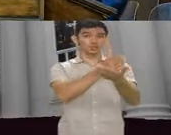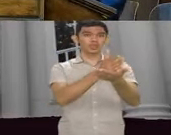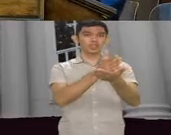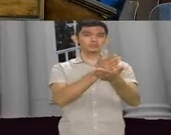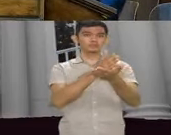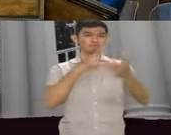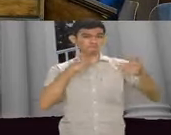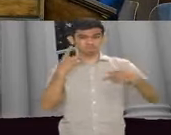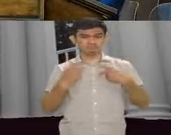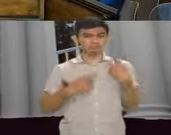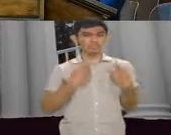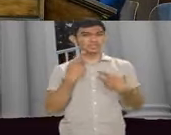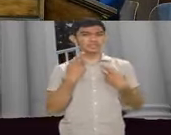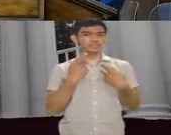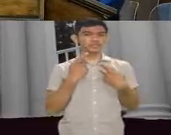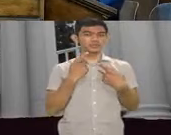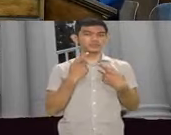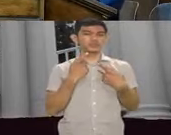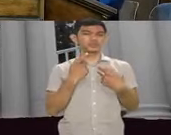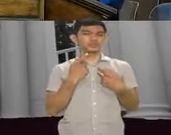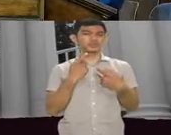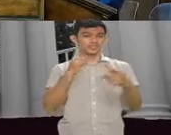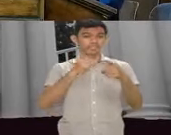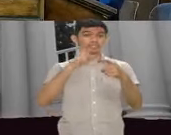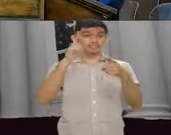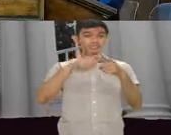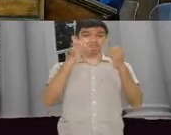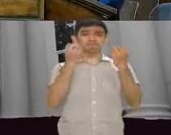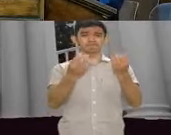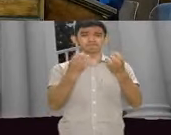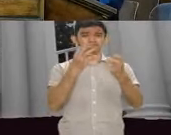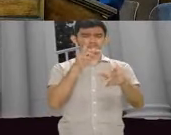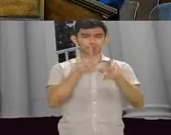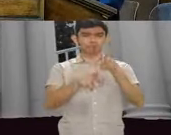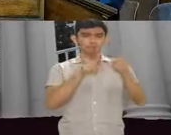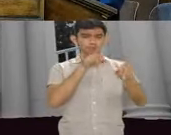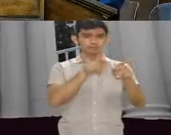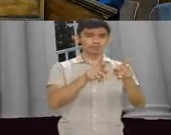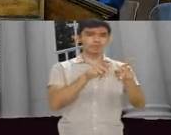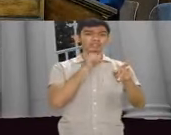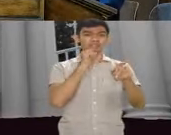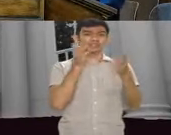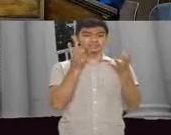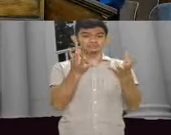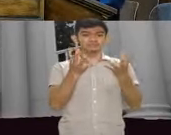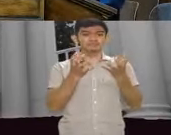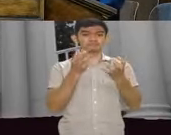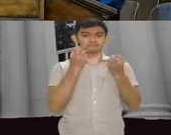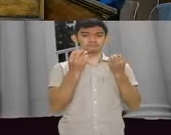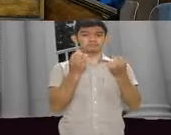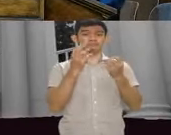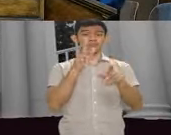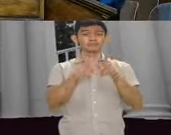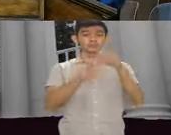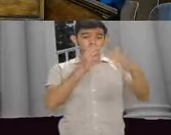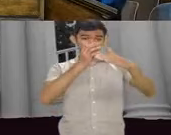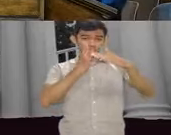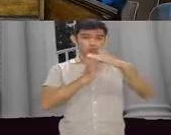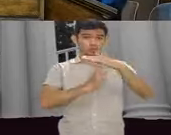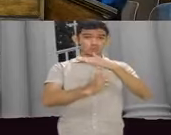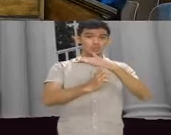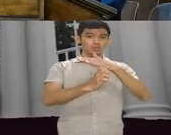party and you hosted that party and then, you know, you weren't expecting so many people to come